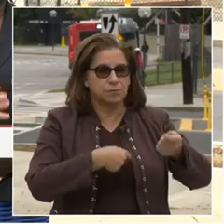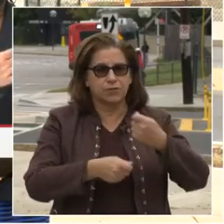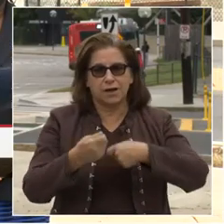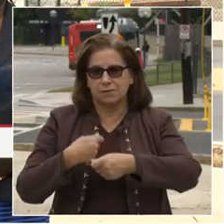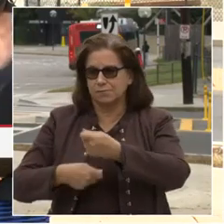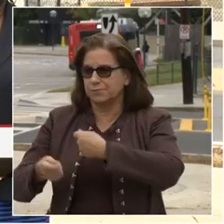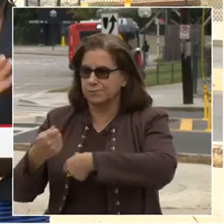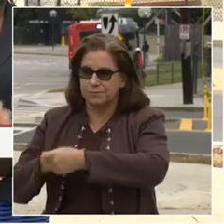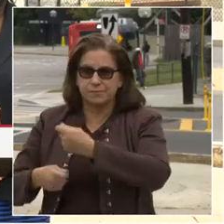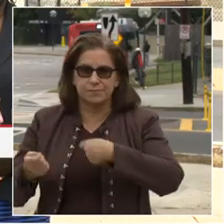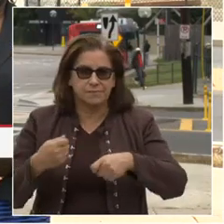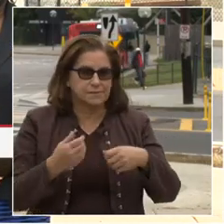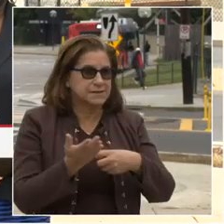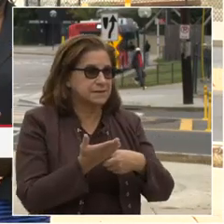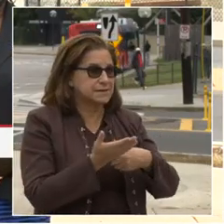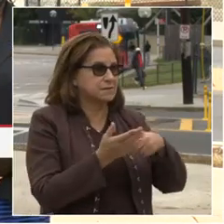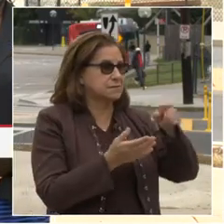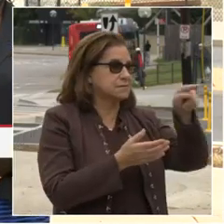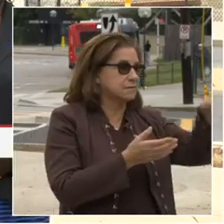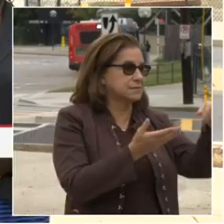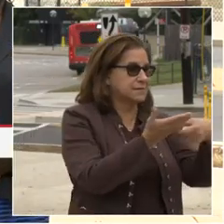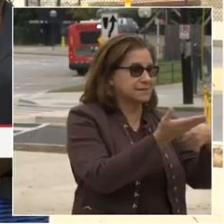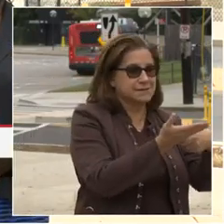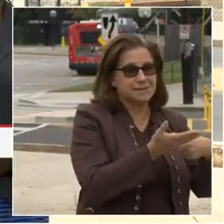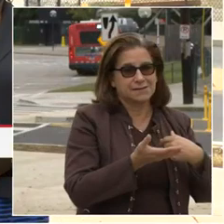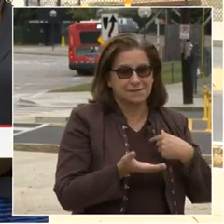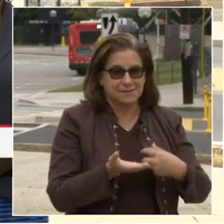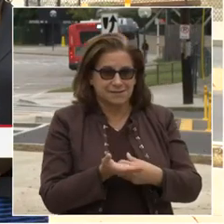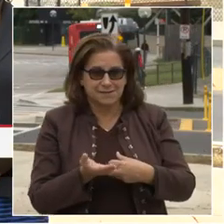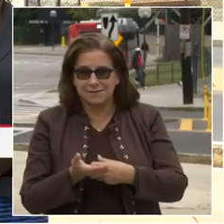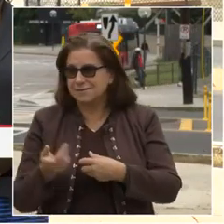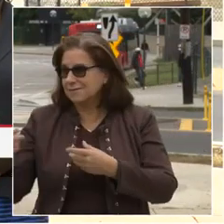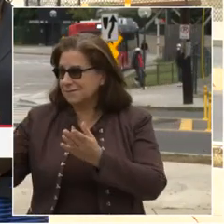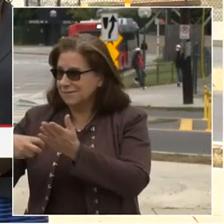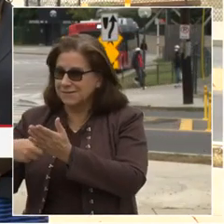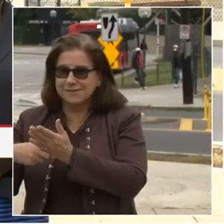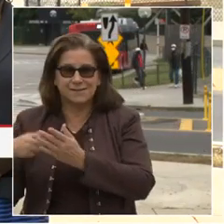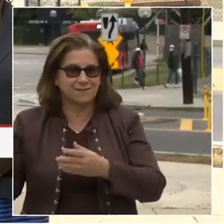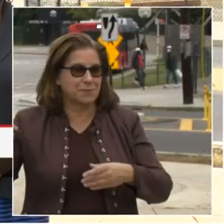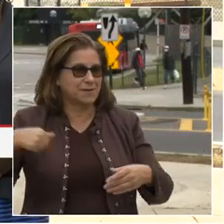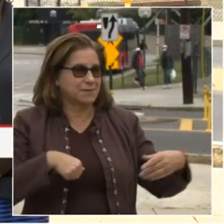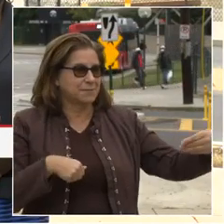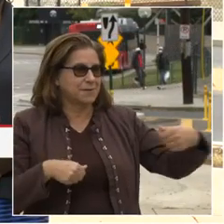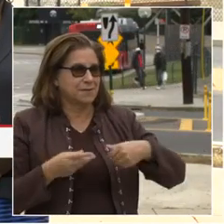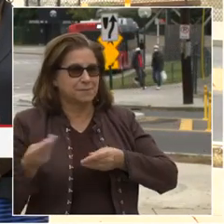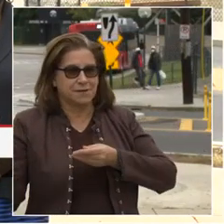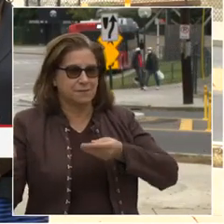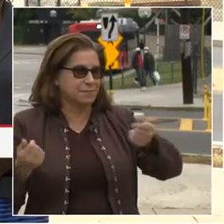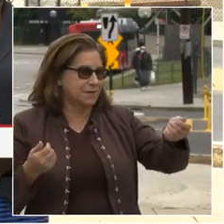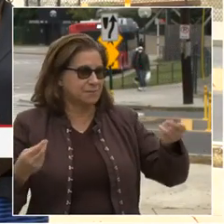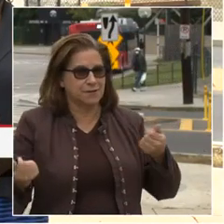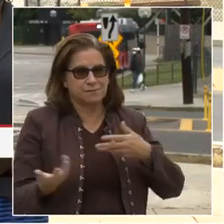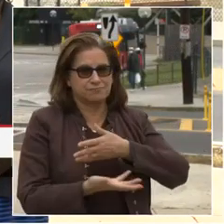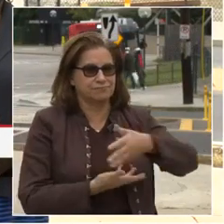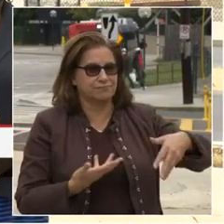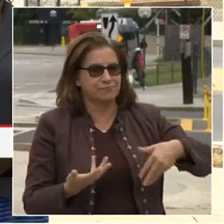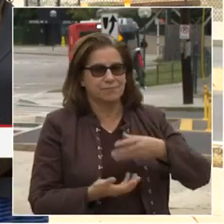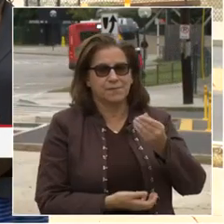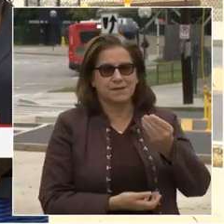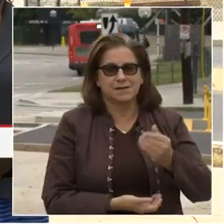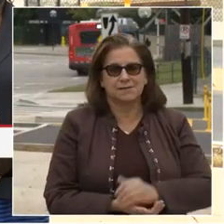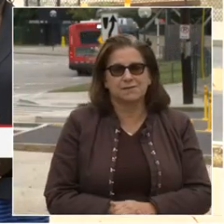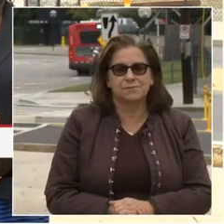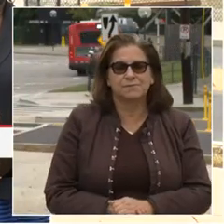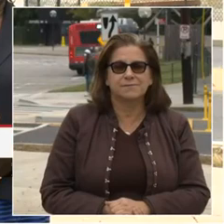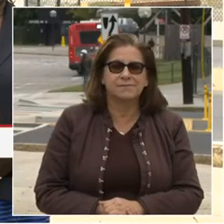Maryland and Virginia, so there is the other side to that conversation as well, is also important. I think that steady and